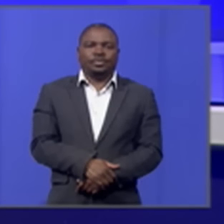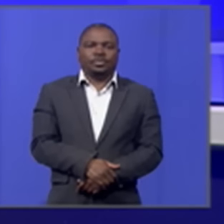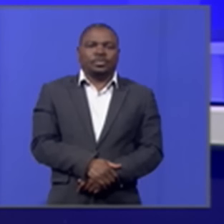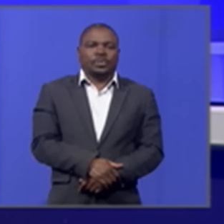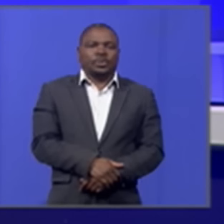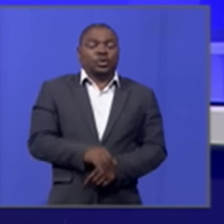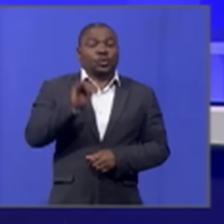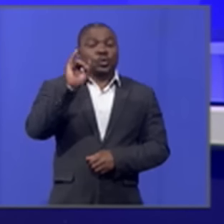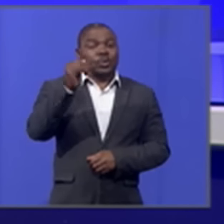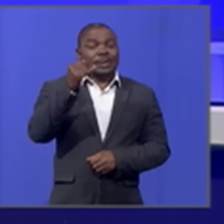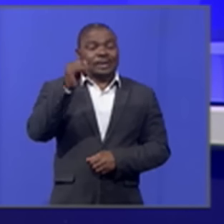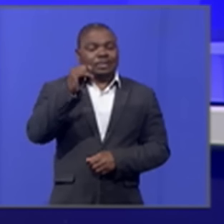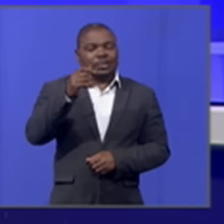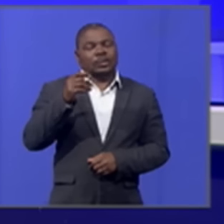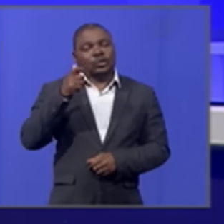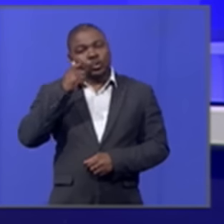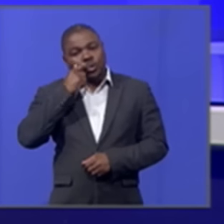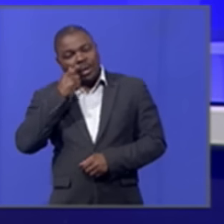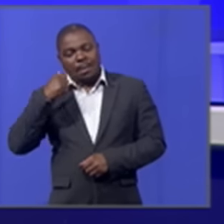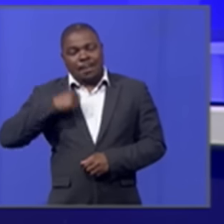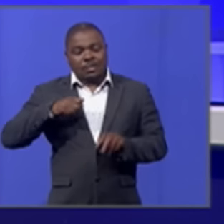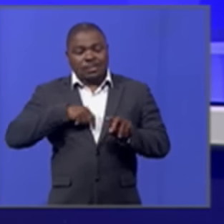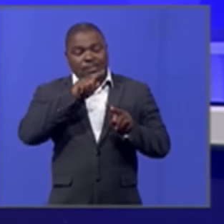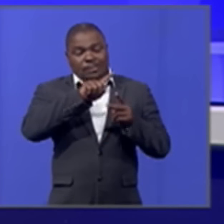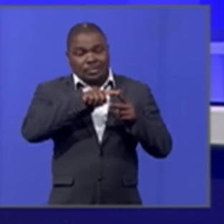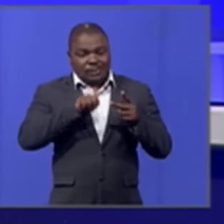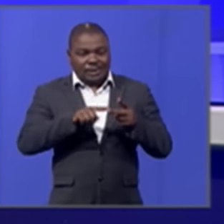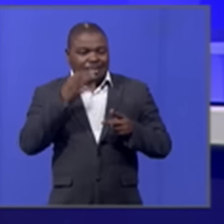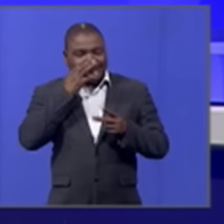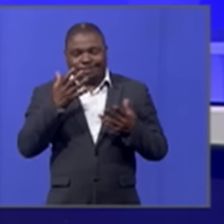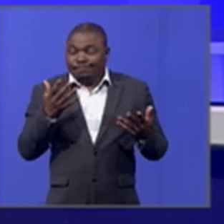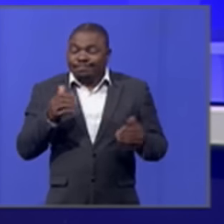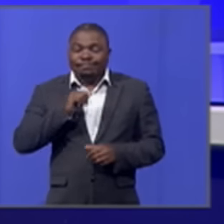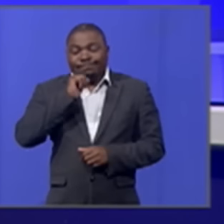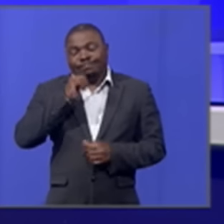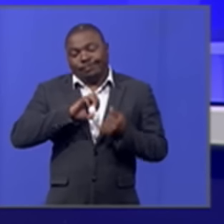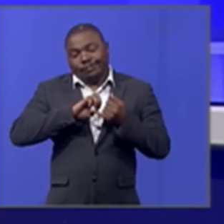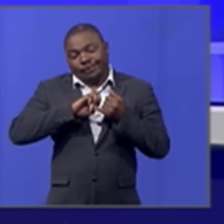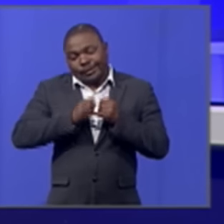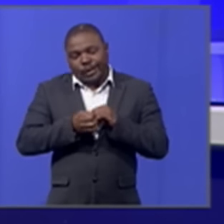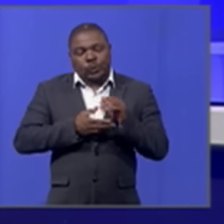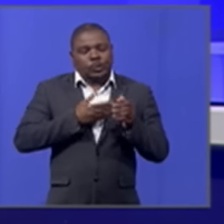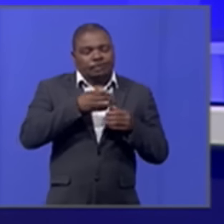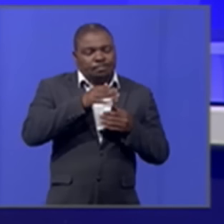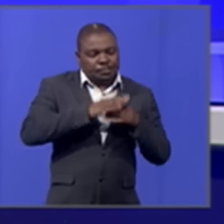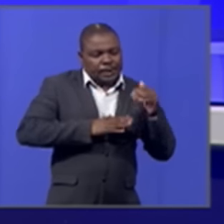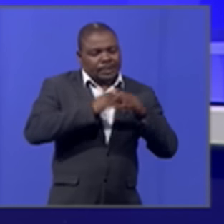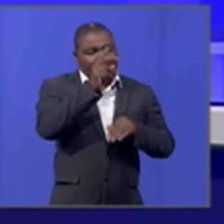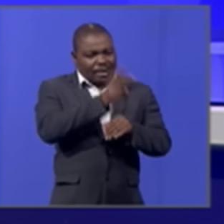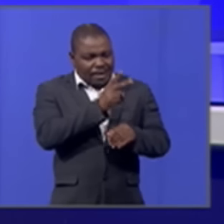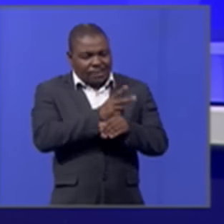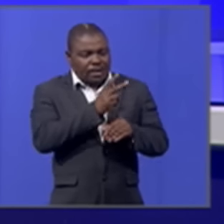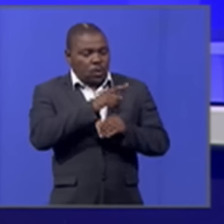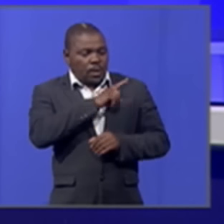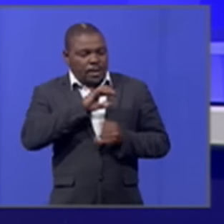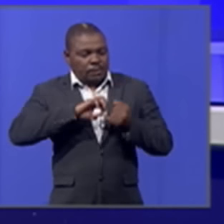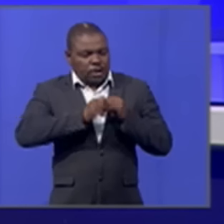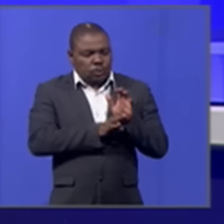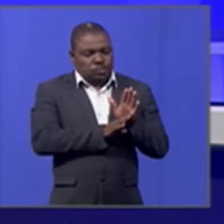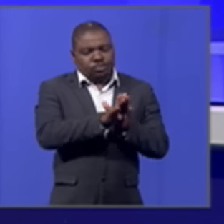Bommasepala bagolo ba Johannesburg le Tshwane ba re ga bana tlhopo mme ba tshwanela ke go aga sešwa bommasepala ba bone fa ba batla go